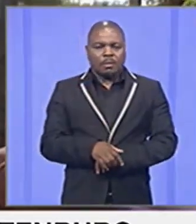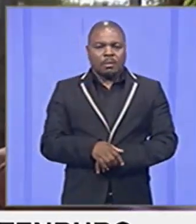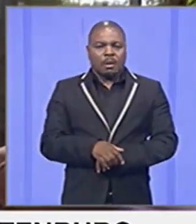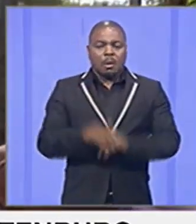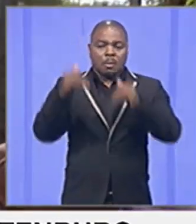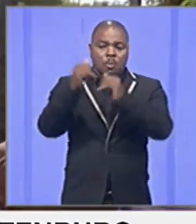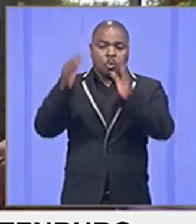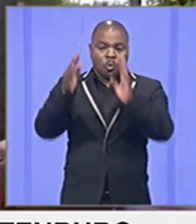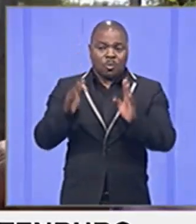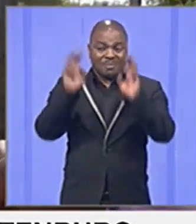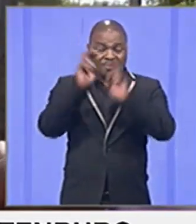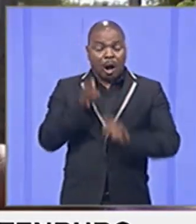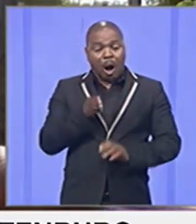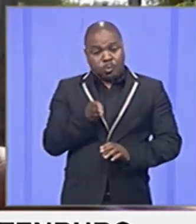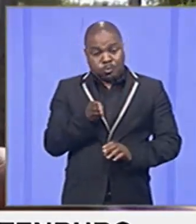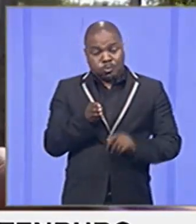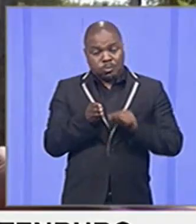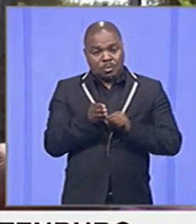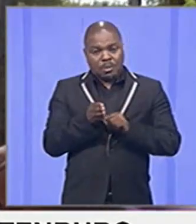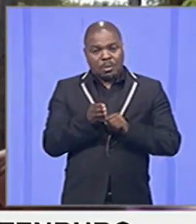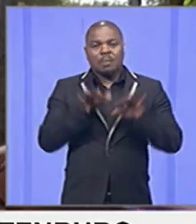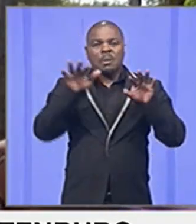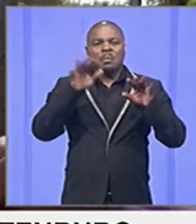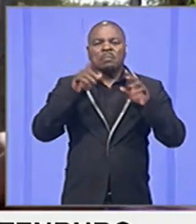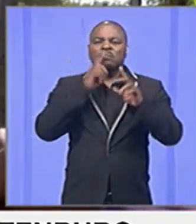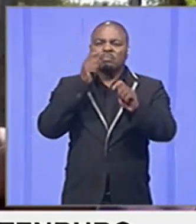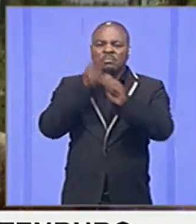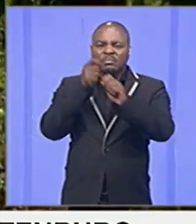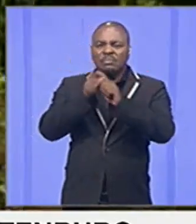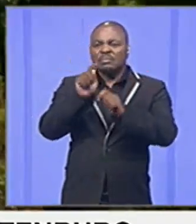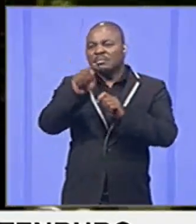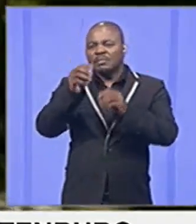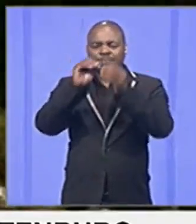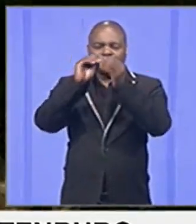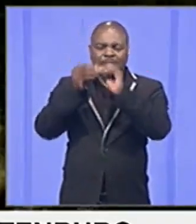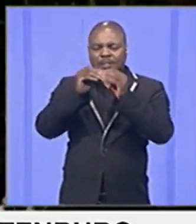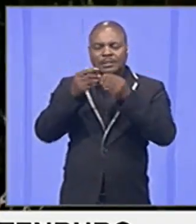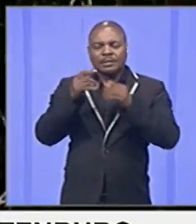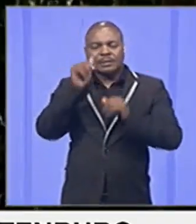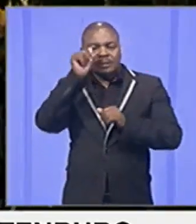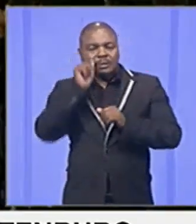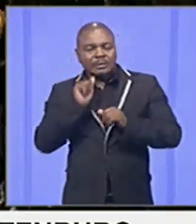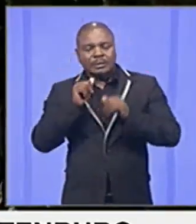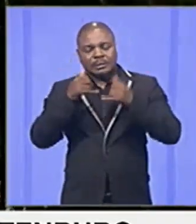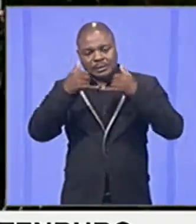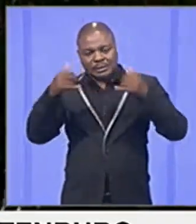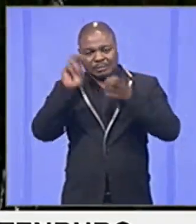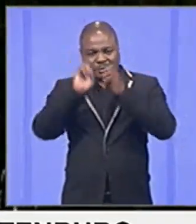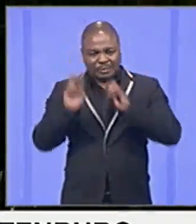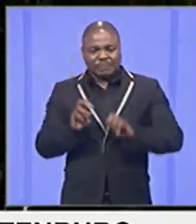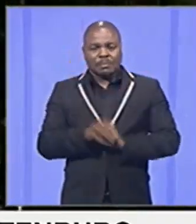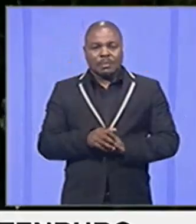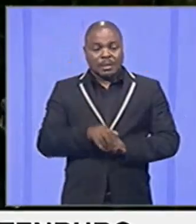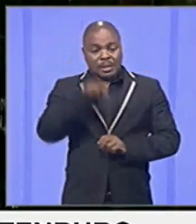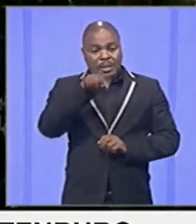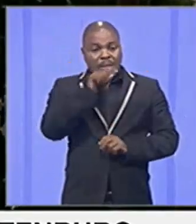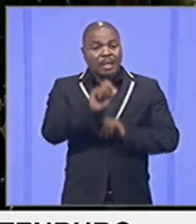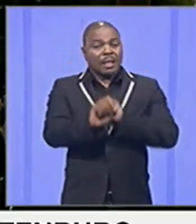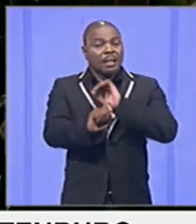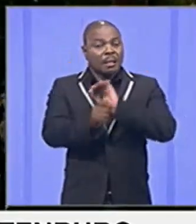mo le ya motlakase e leng gore batho ba mekhukhu ba re ikgogetse motlakase mo go yone. So tiragalo e diragetseng